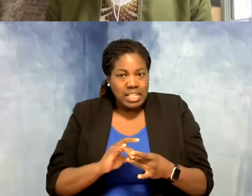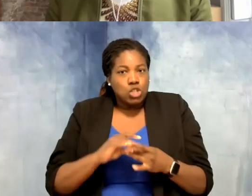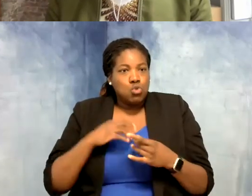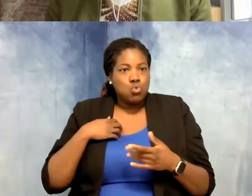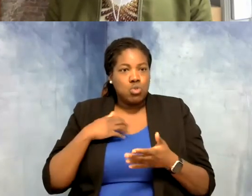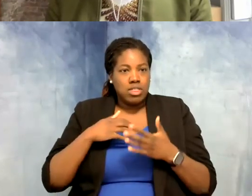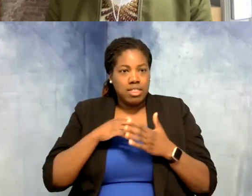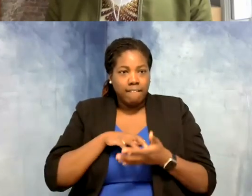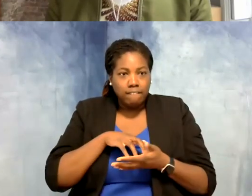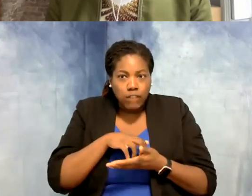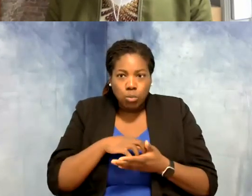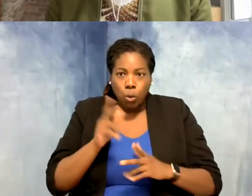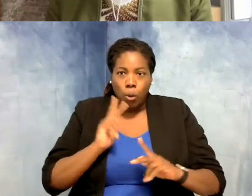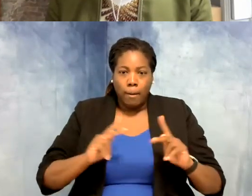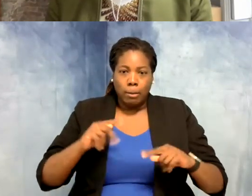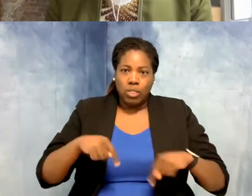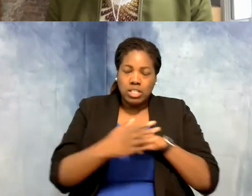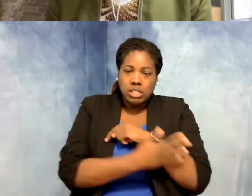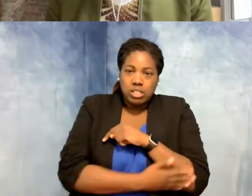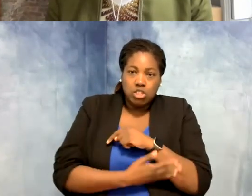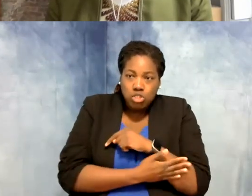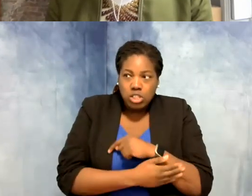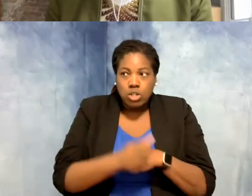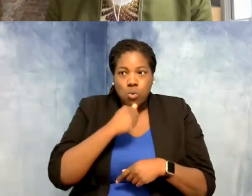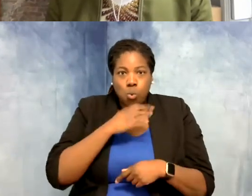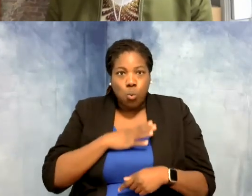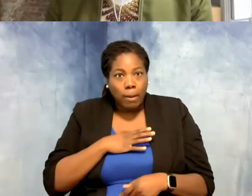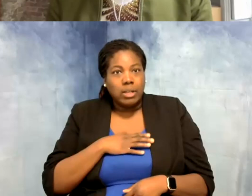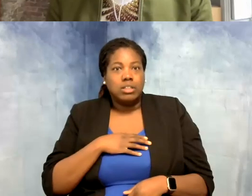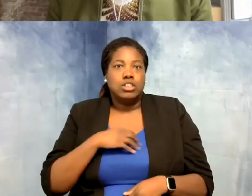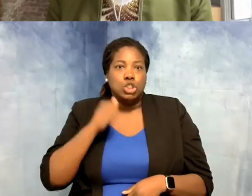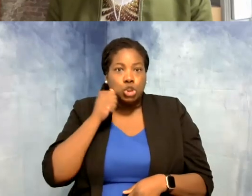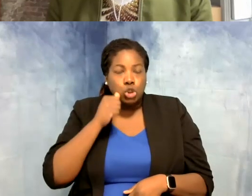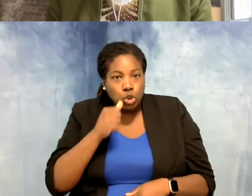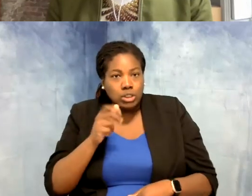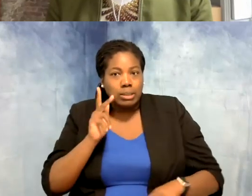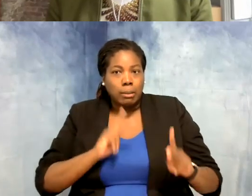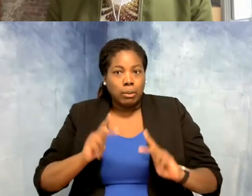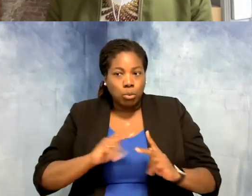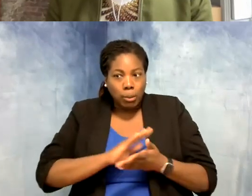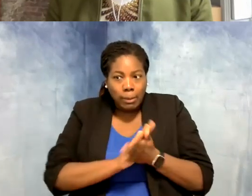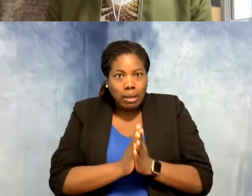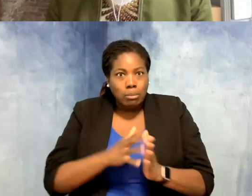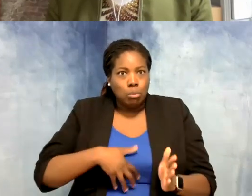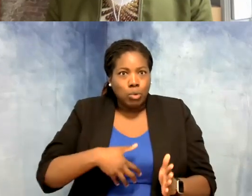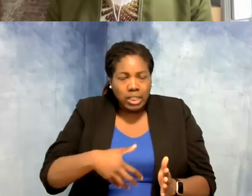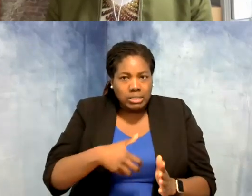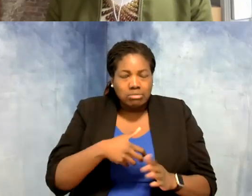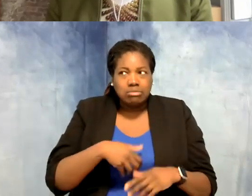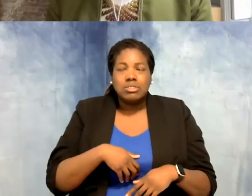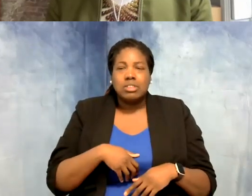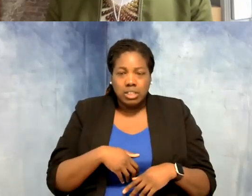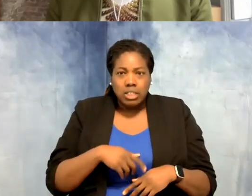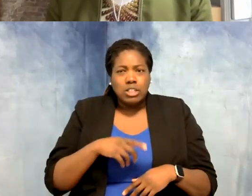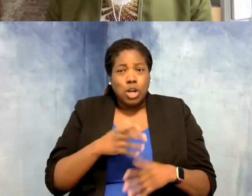vulnerable of people in America. Women, girls, people who have the potential to become pregnant. You know,